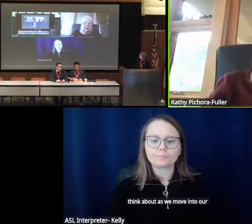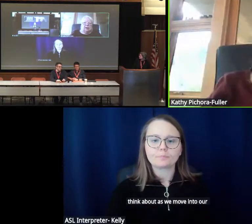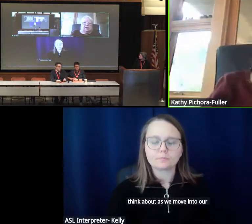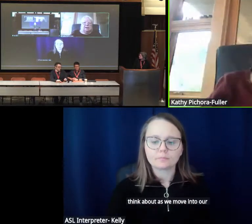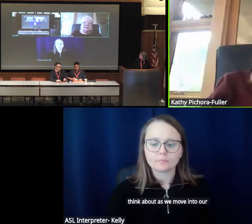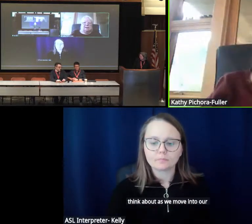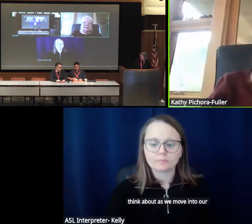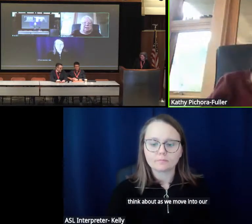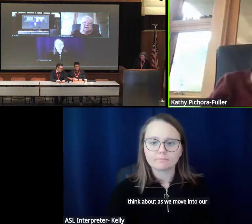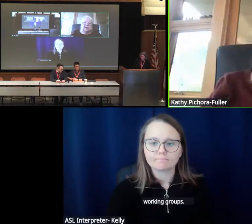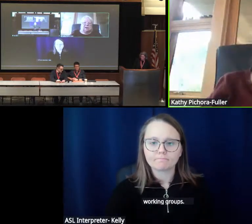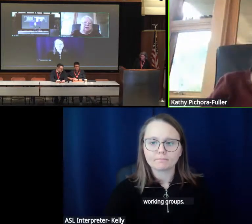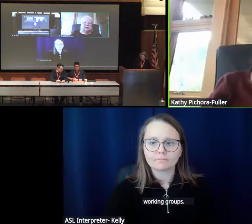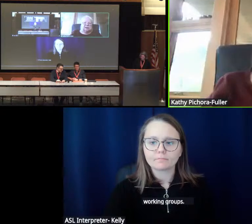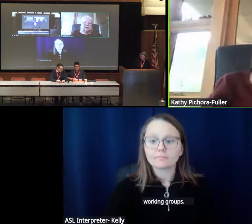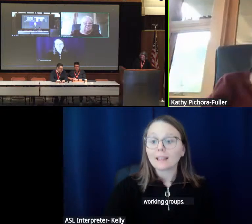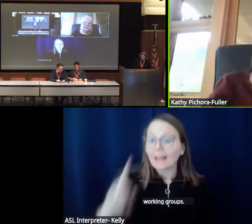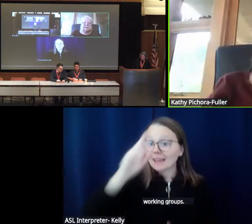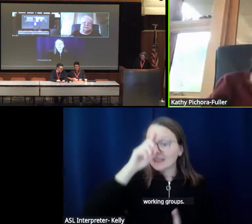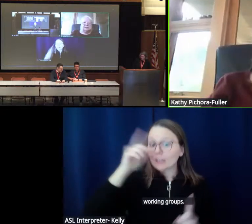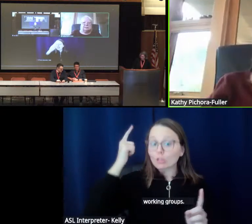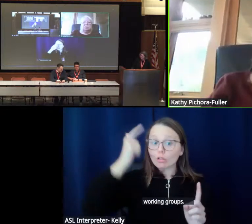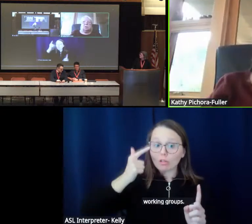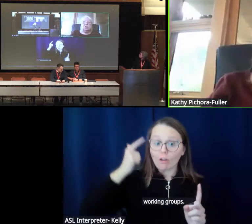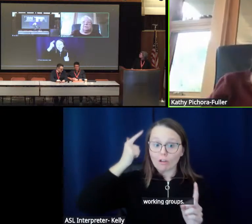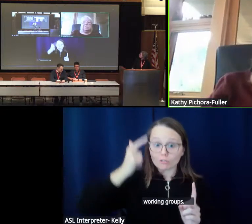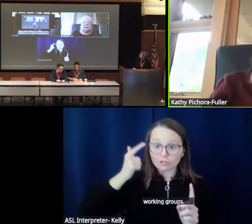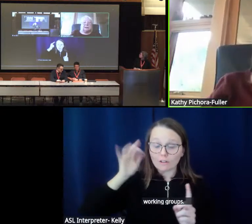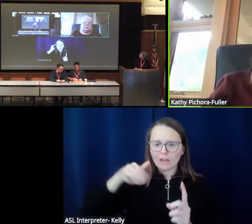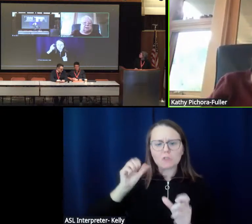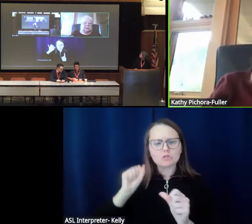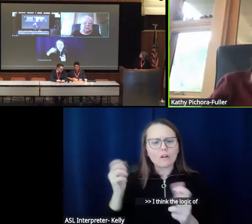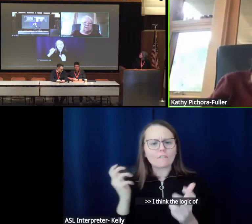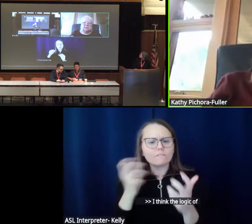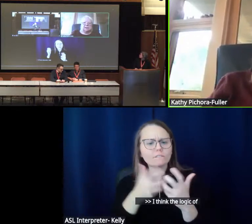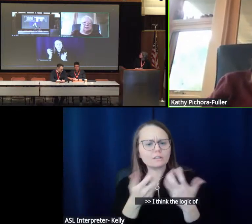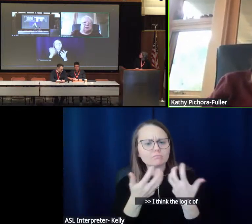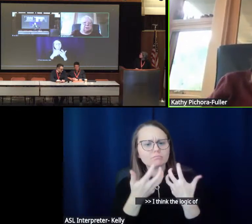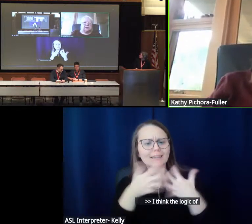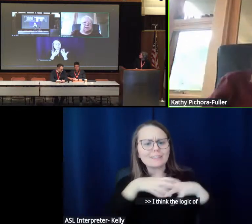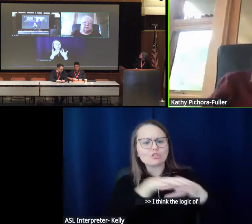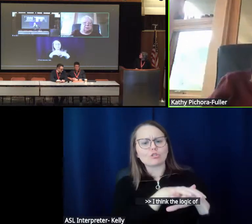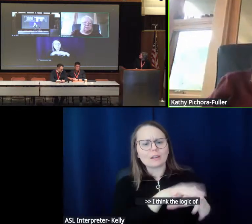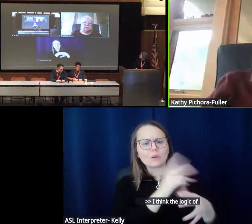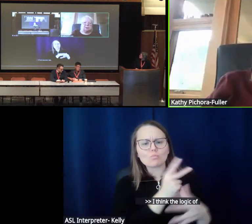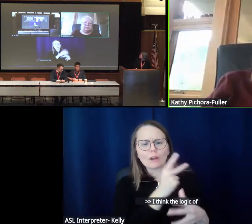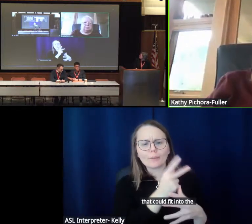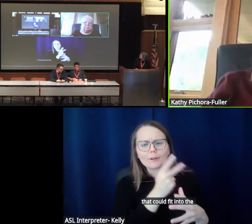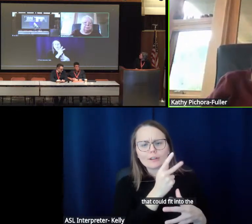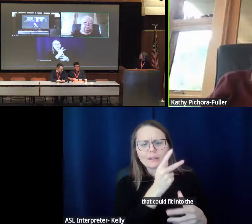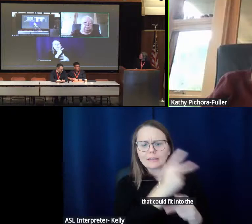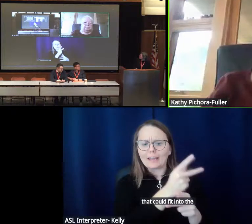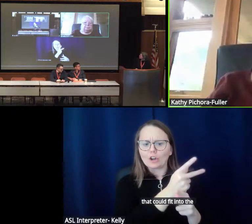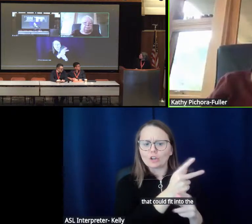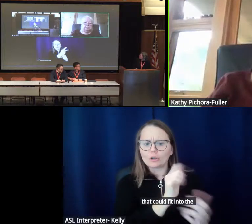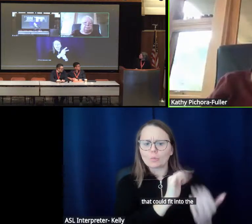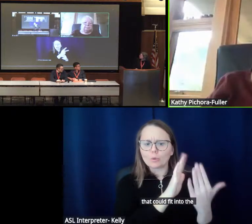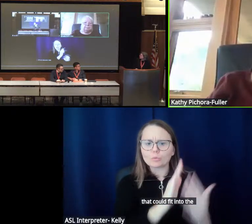I think the logic of that could fit into the integrated primary care approach. Thank you,